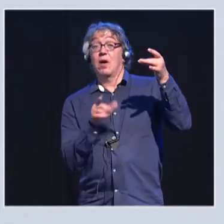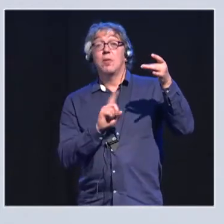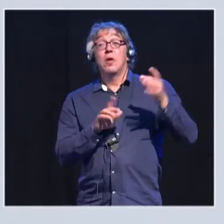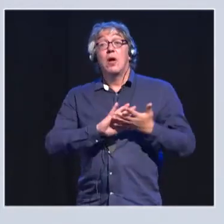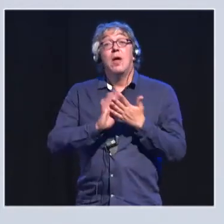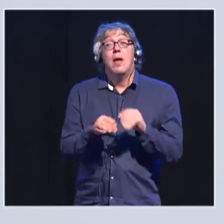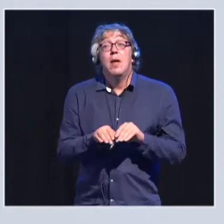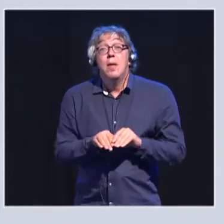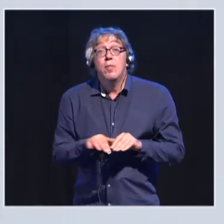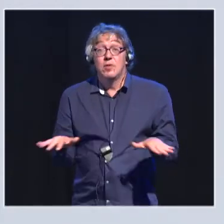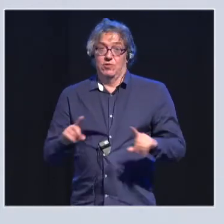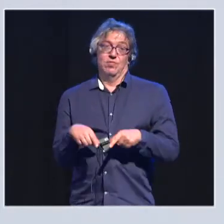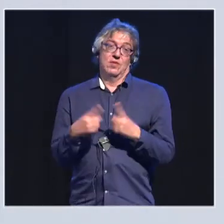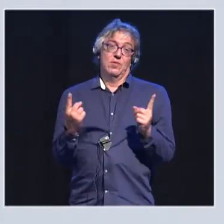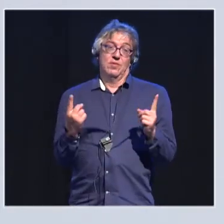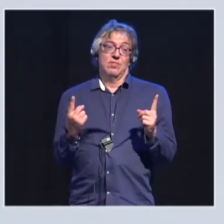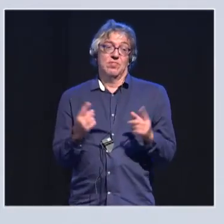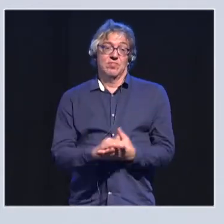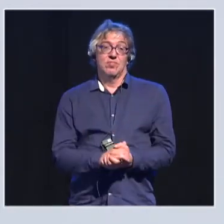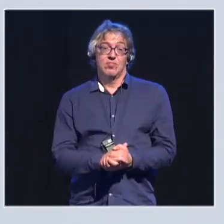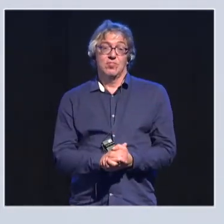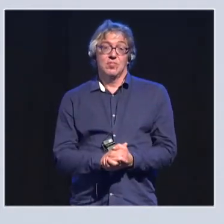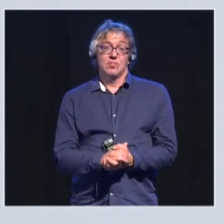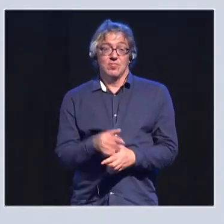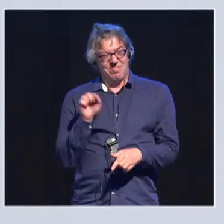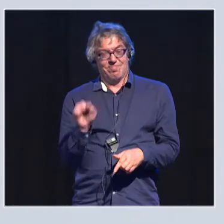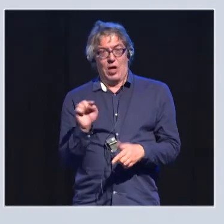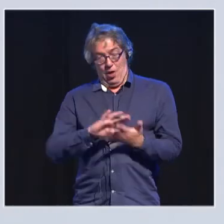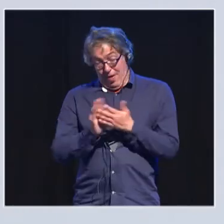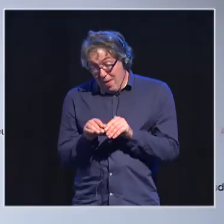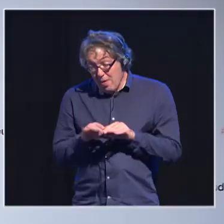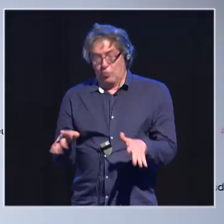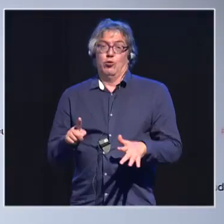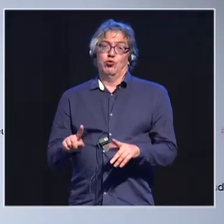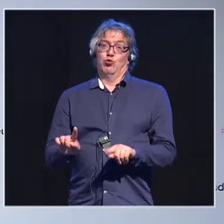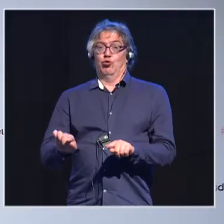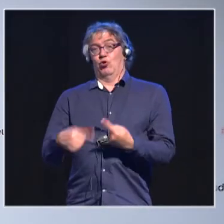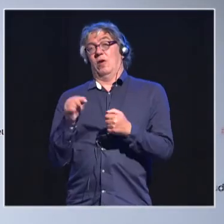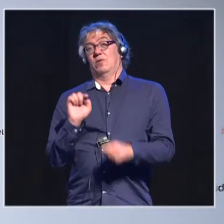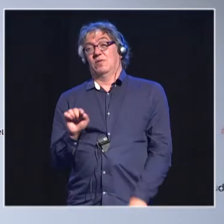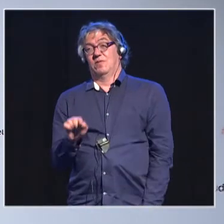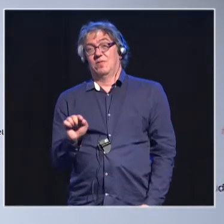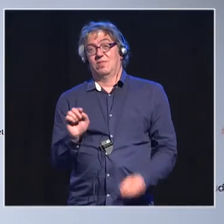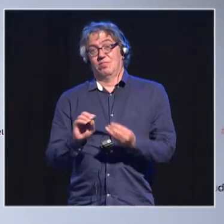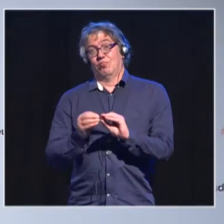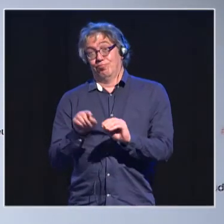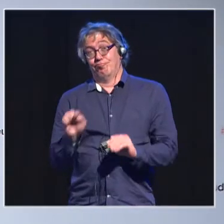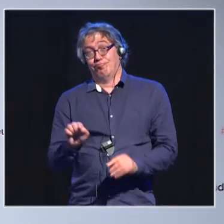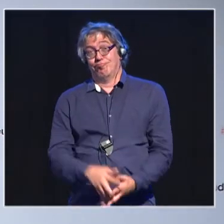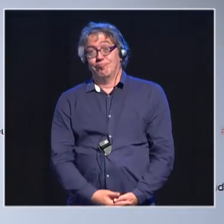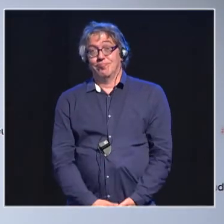strategy is something else. And that's where the real challenge lies. And this is, you know, my earlier comments